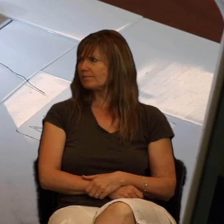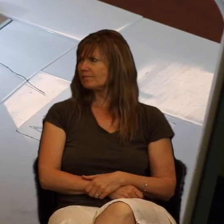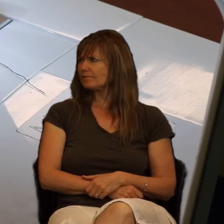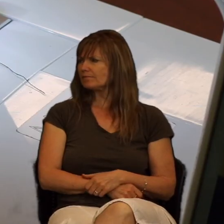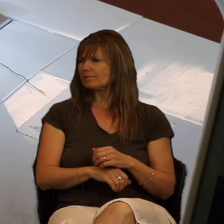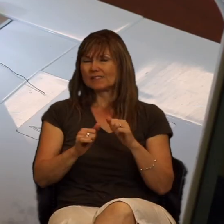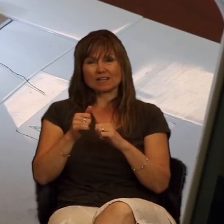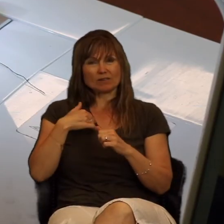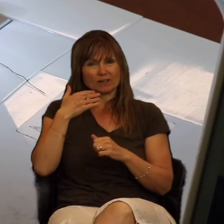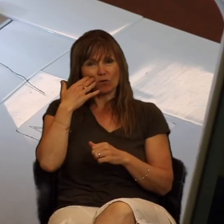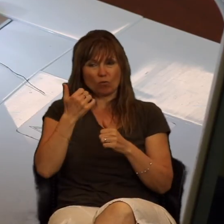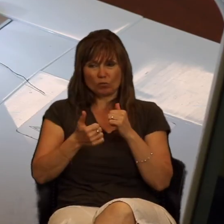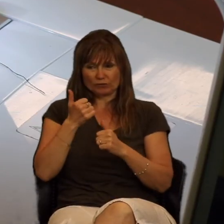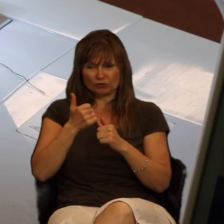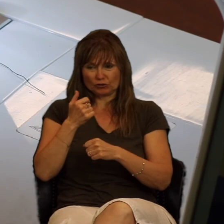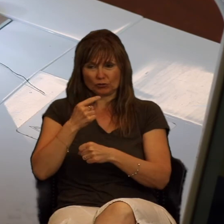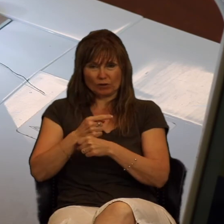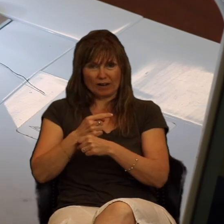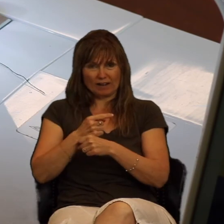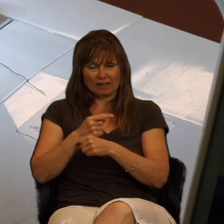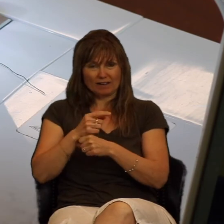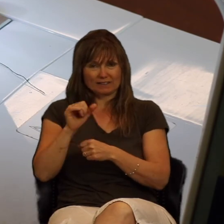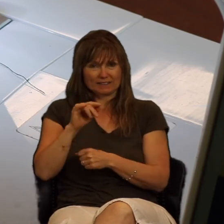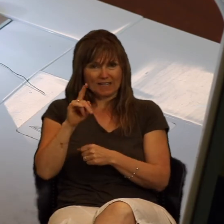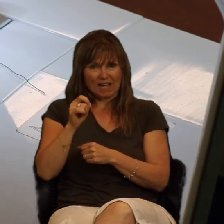Just how I feed it through